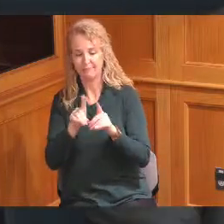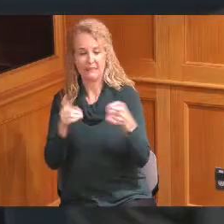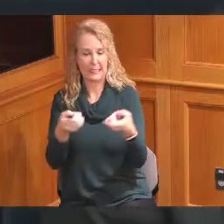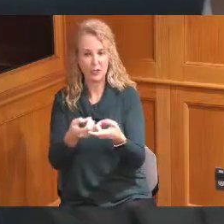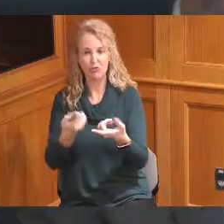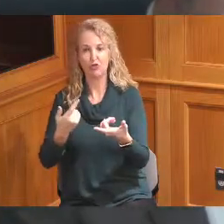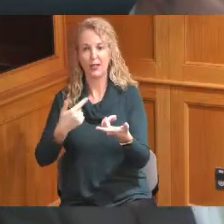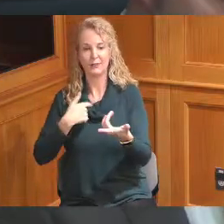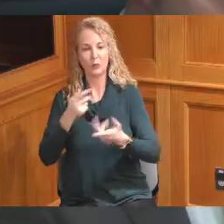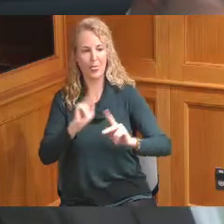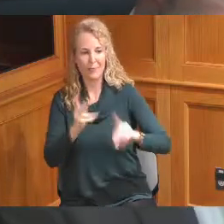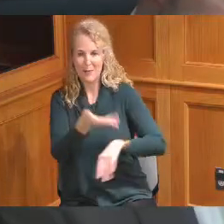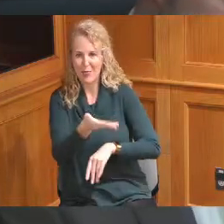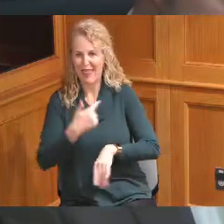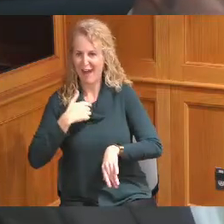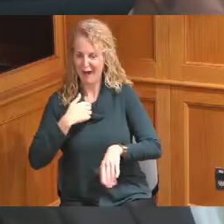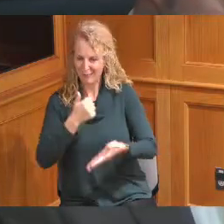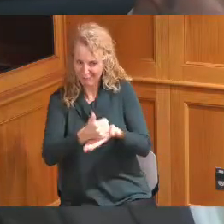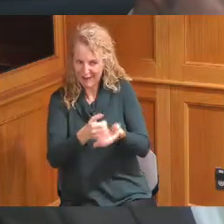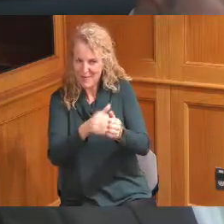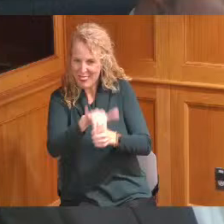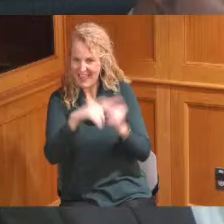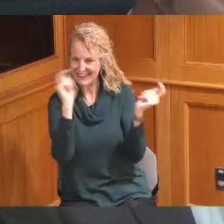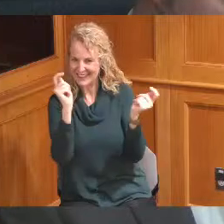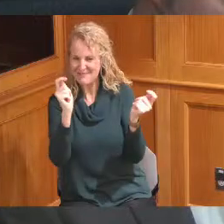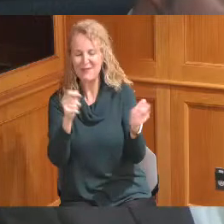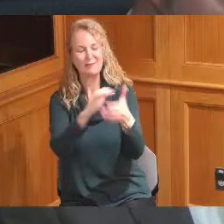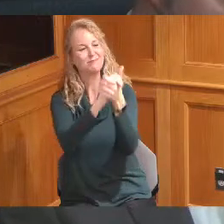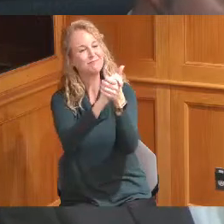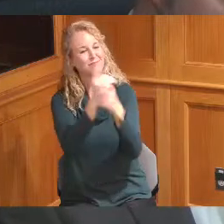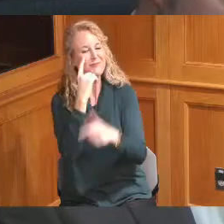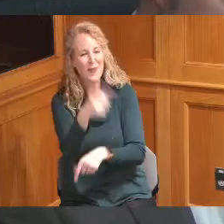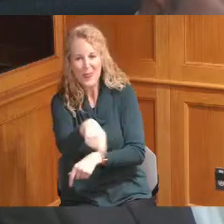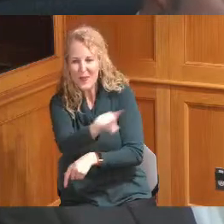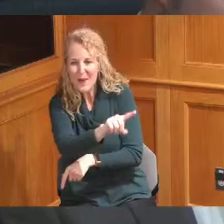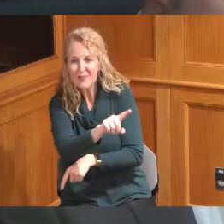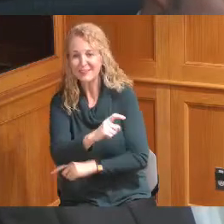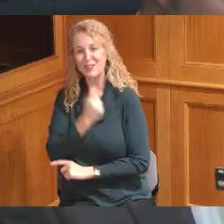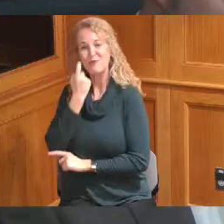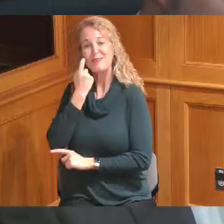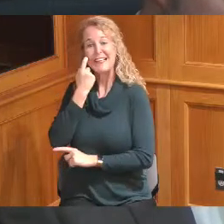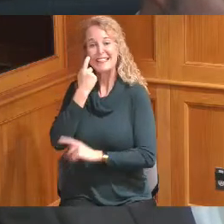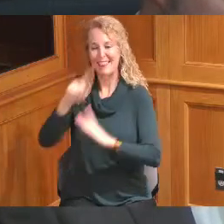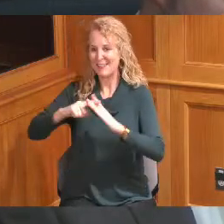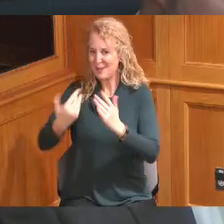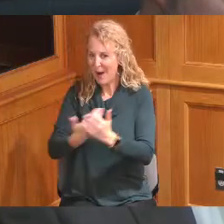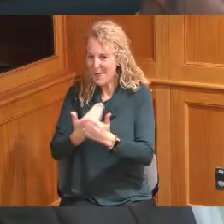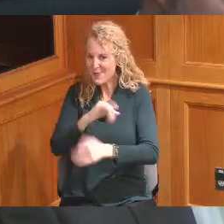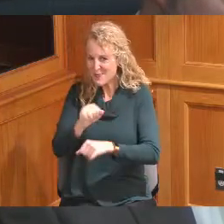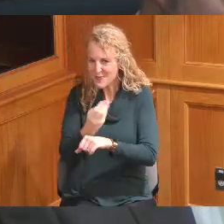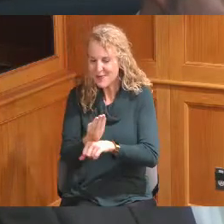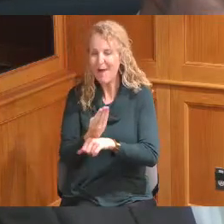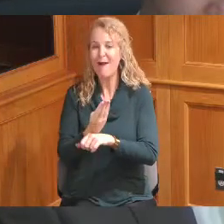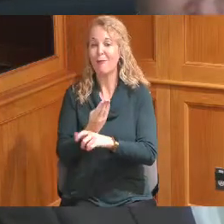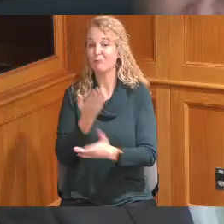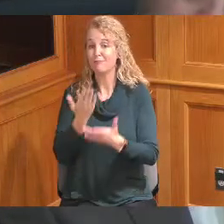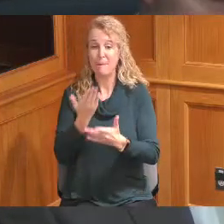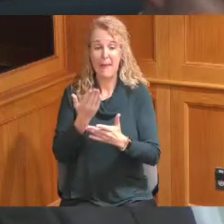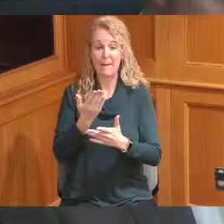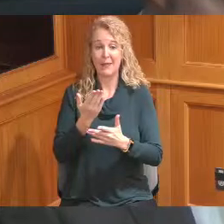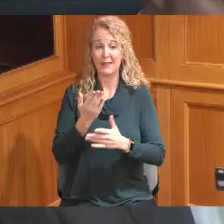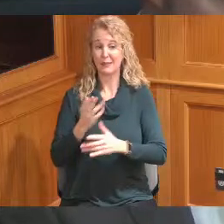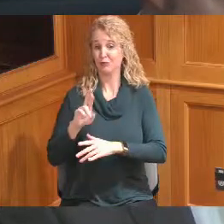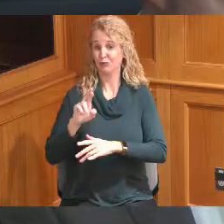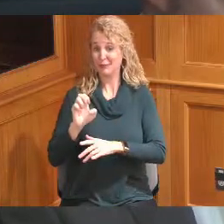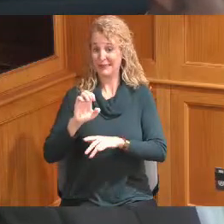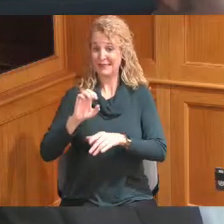swore some folks in there. So not only congratulations to those that have been recently sworn into their positions, whether they're being